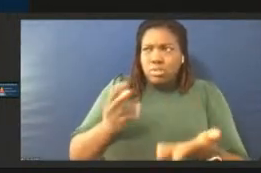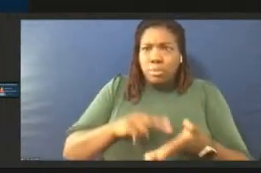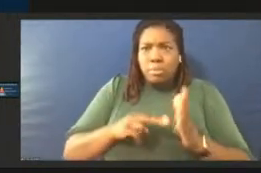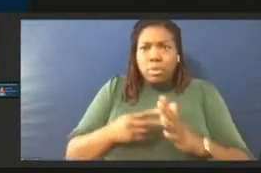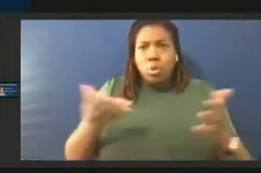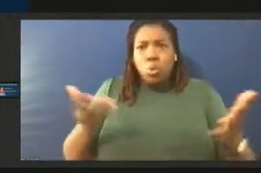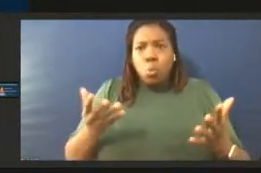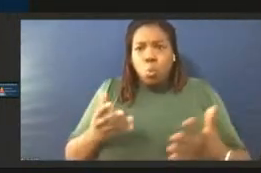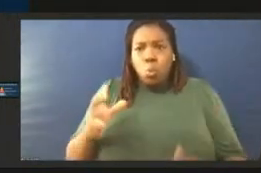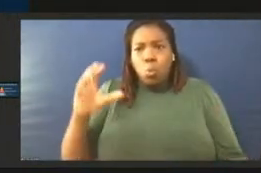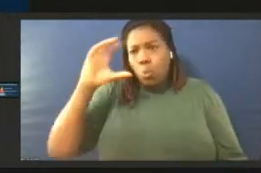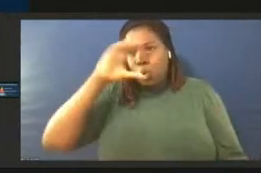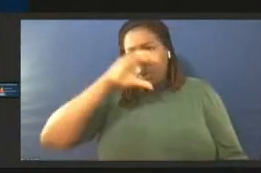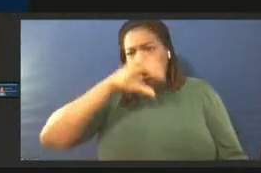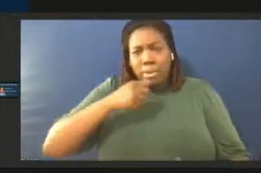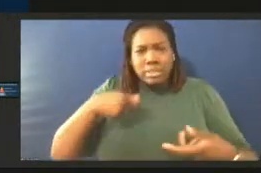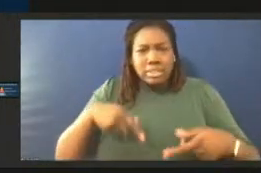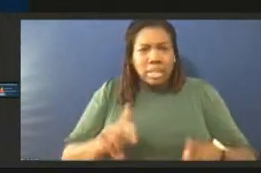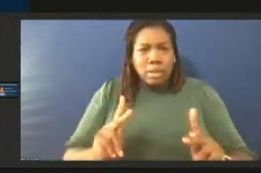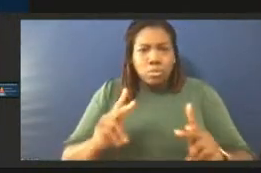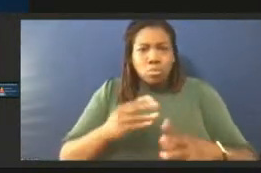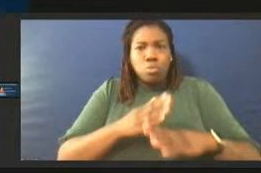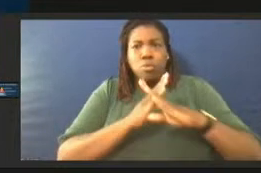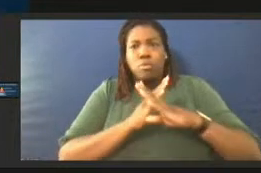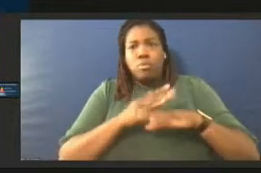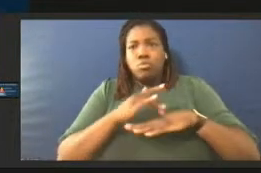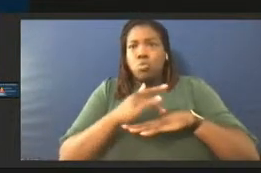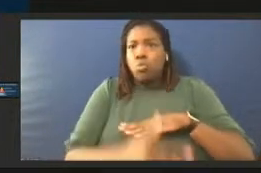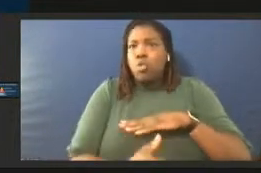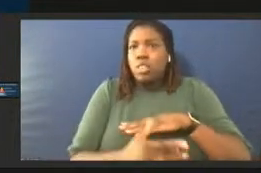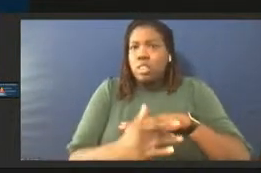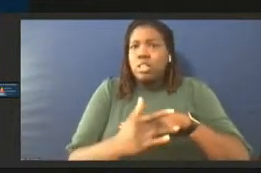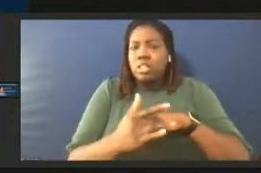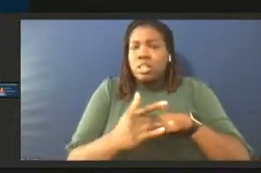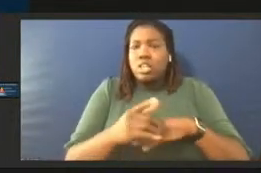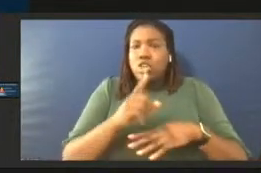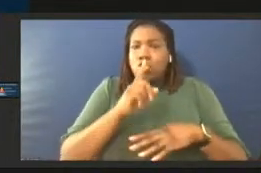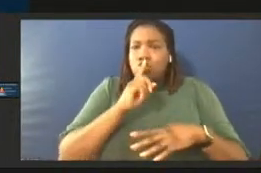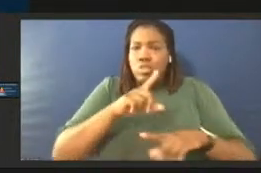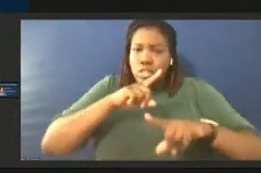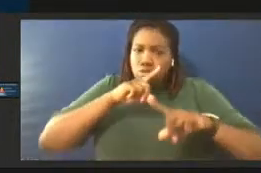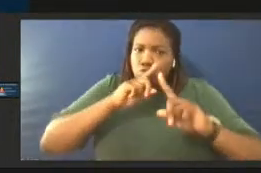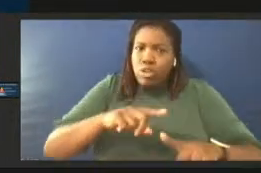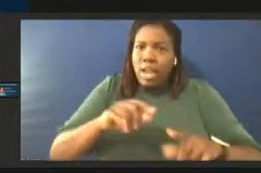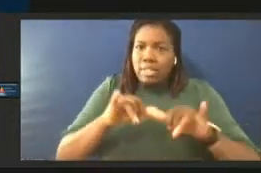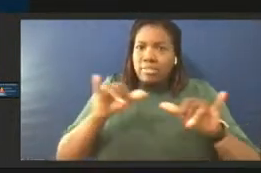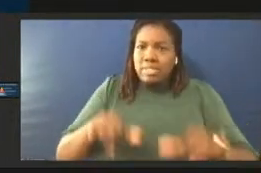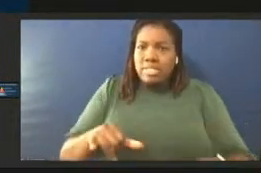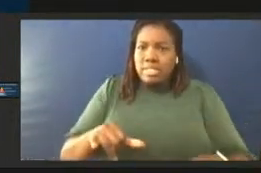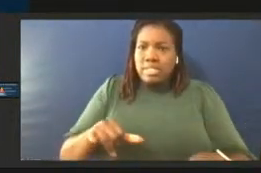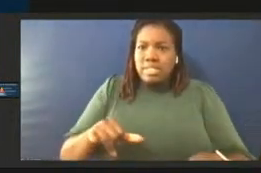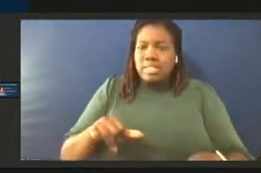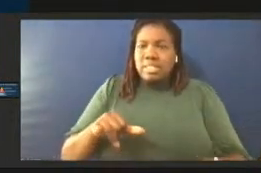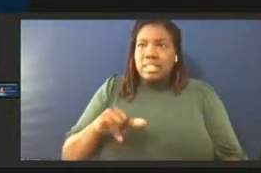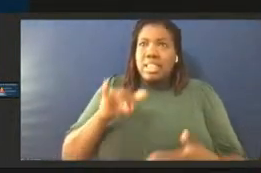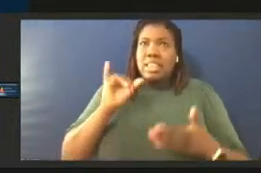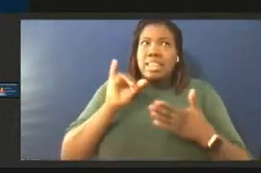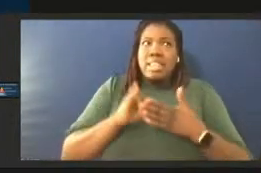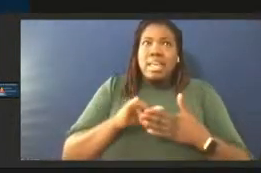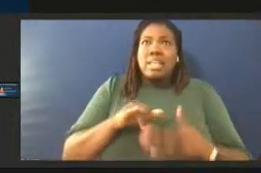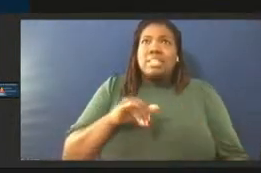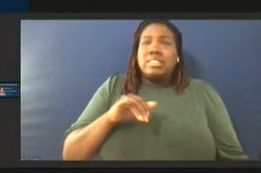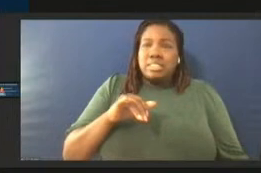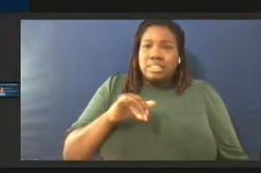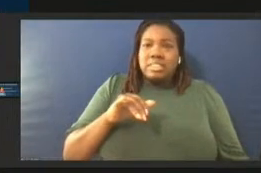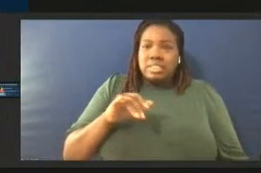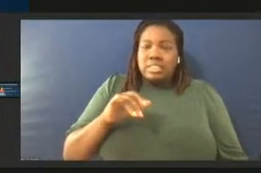all of the opportunities for prevention and early intervention. And so we have a very reactive system that is extremely